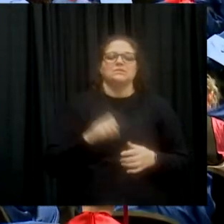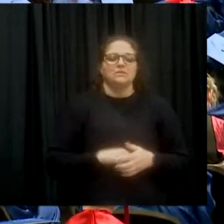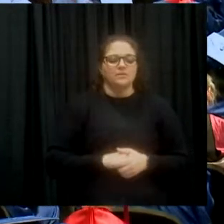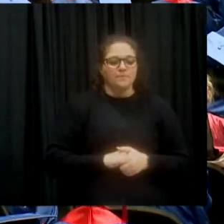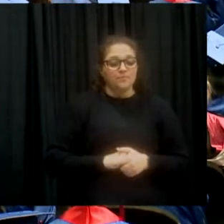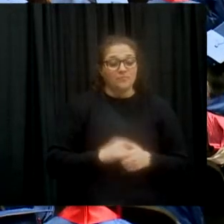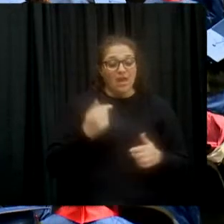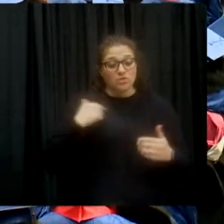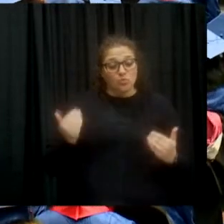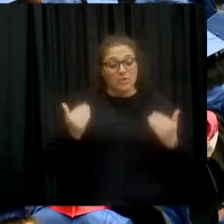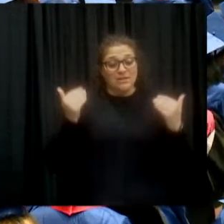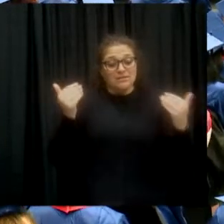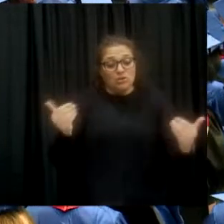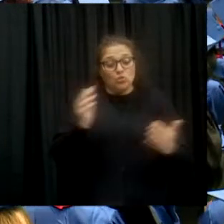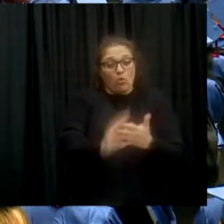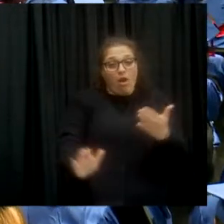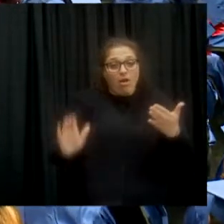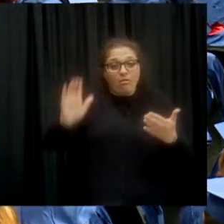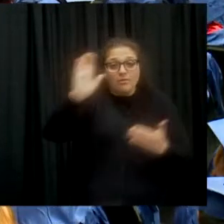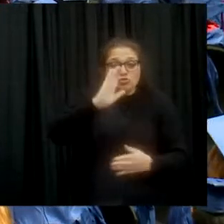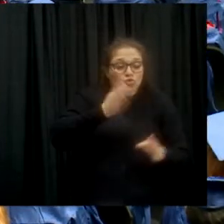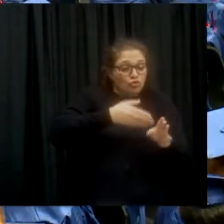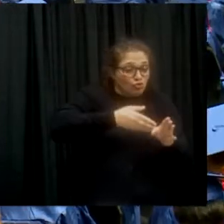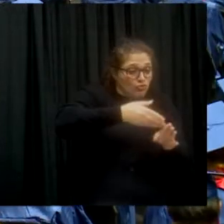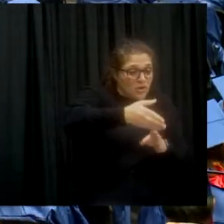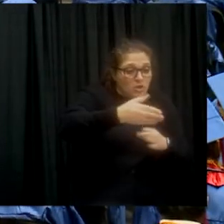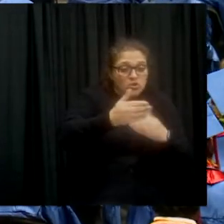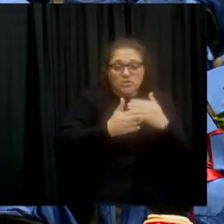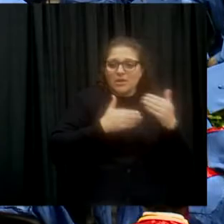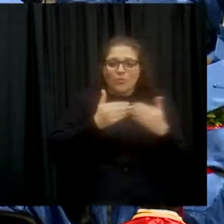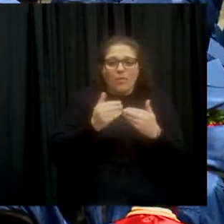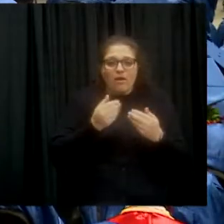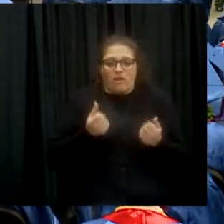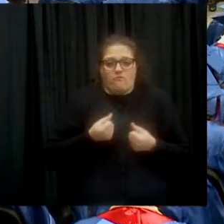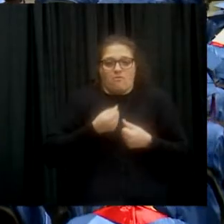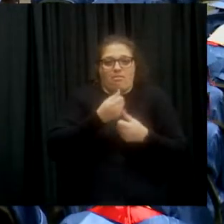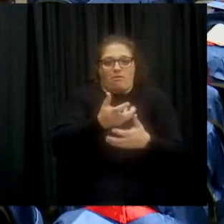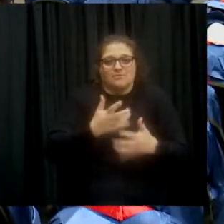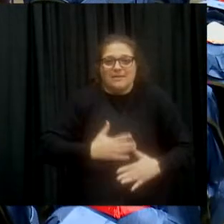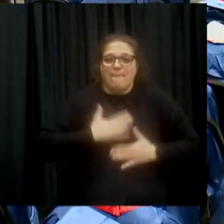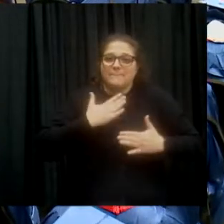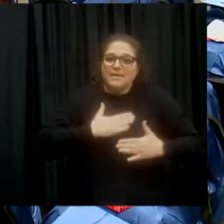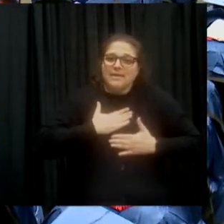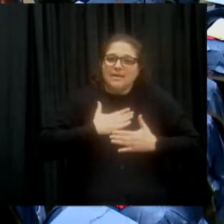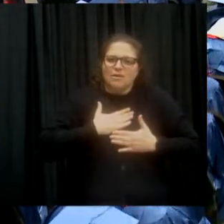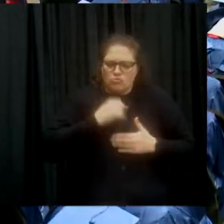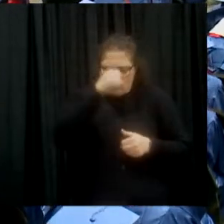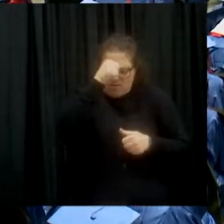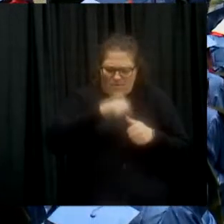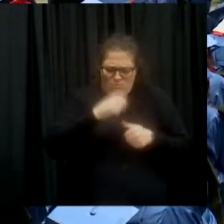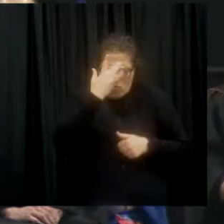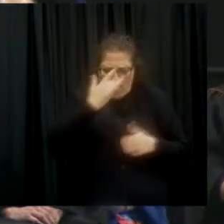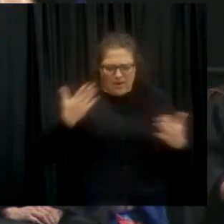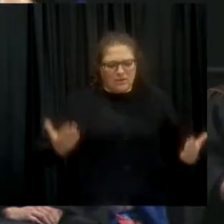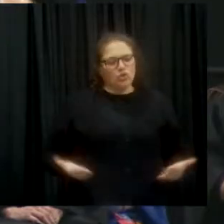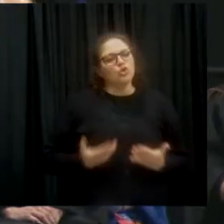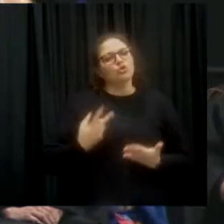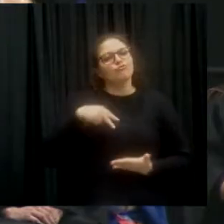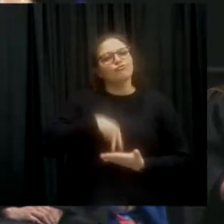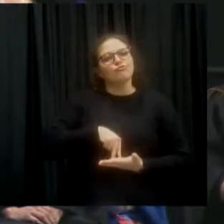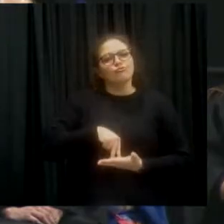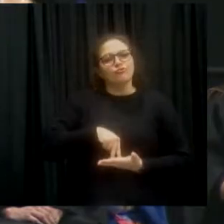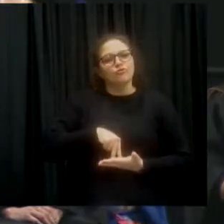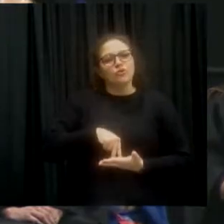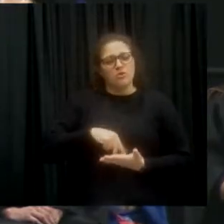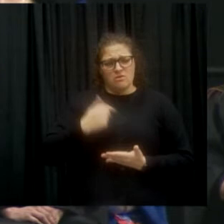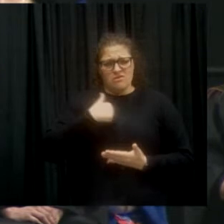As we continue our paths to college, careers, and whatever makes us happy, remember why we're here. There will always be